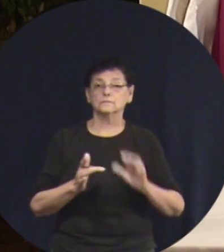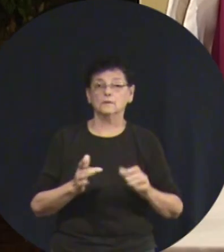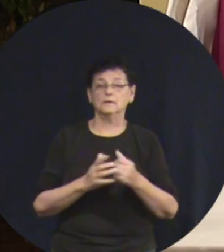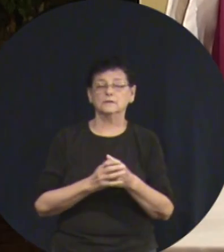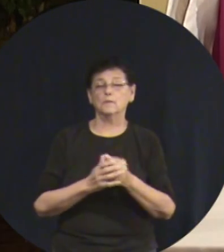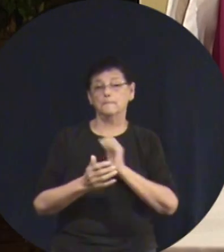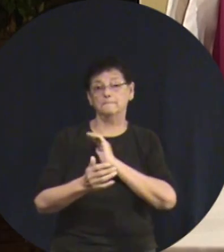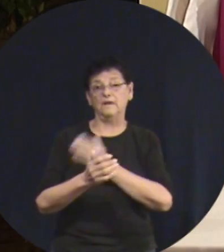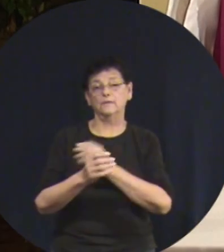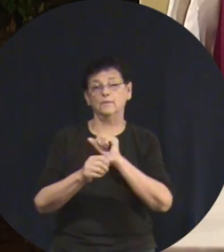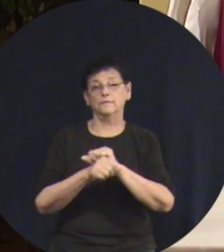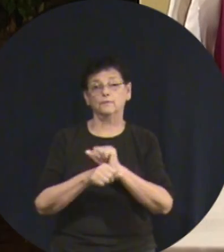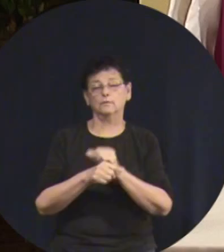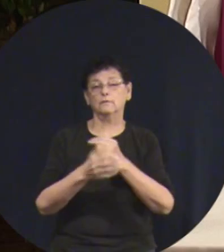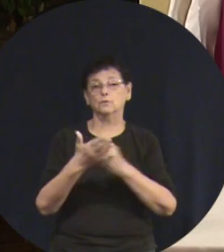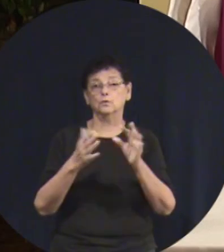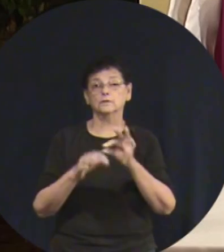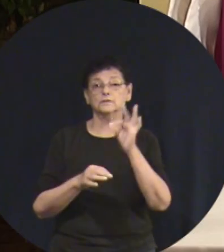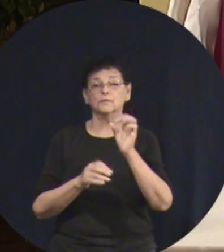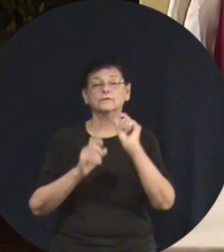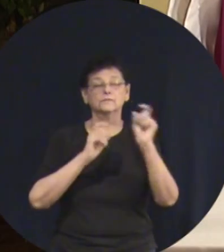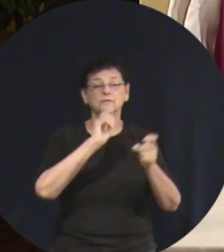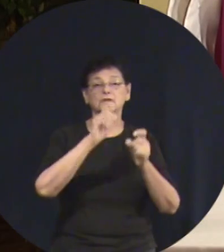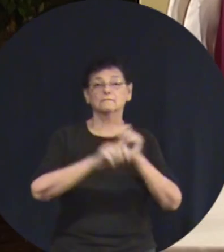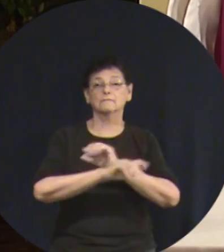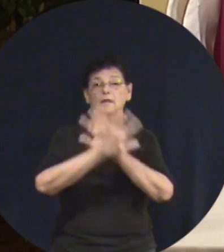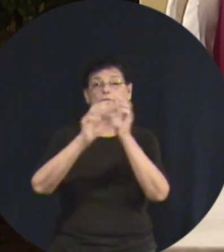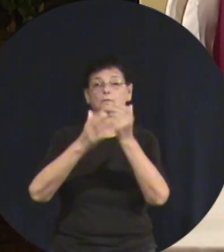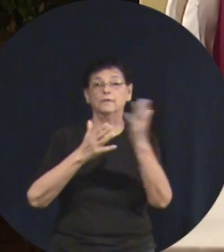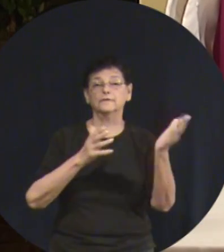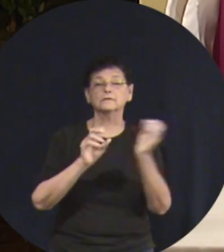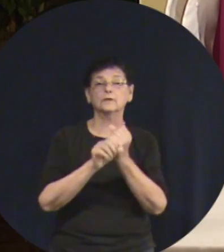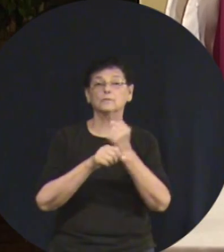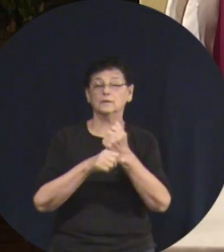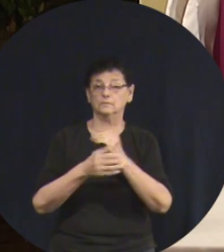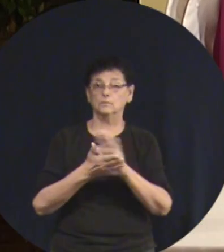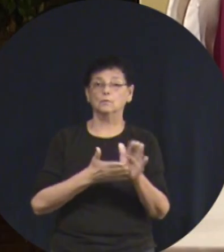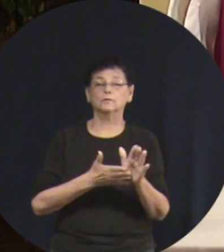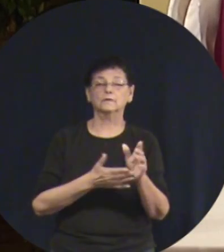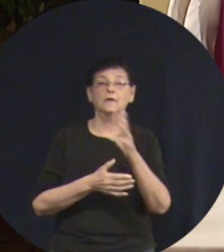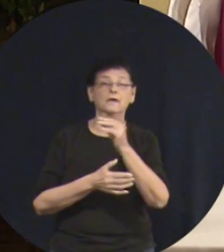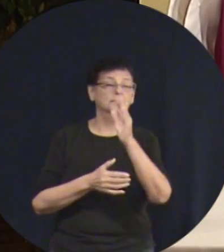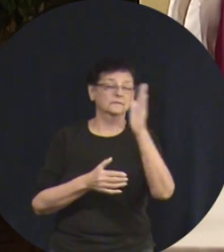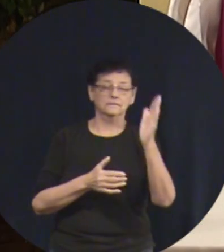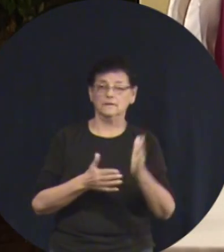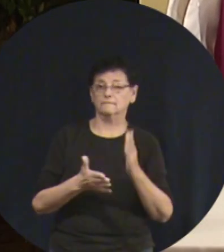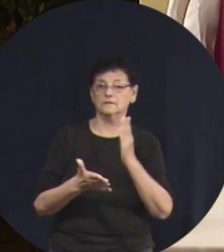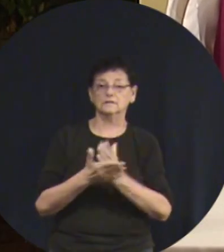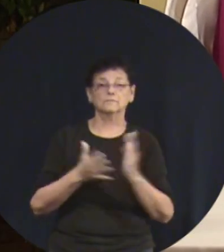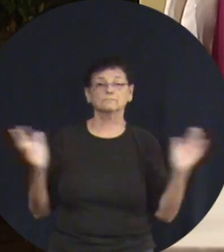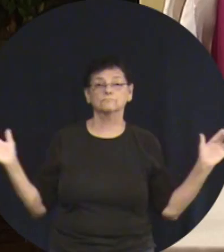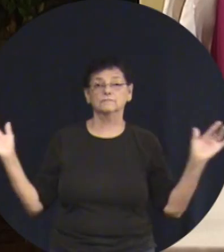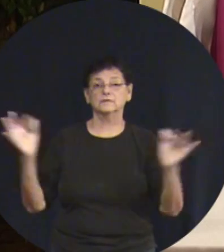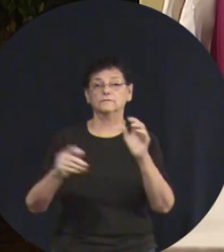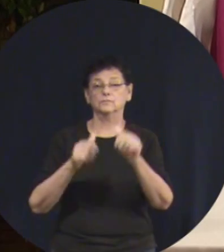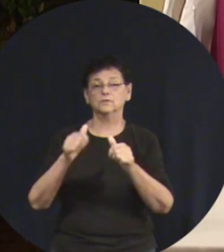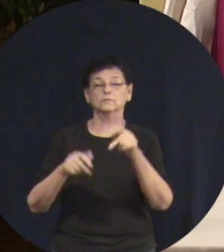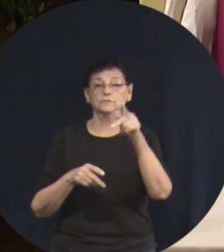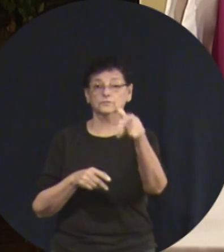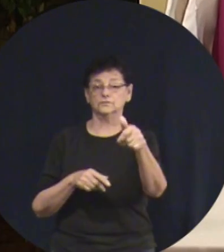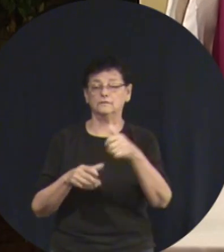Christ, by the power and the working of the Holy Spirit, you give life to all things and you make them holy, and you never cease to gather a people